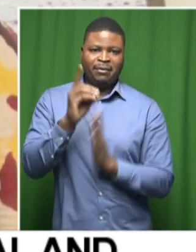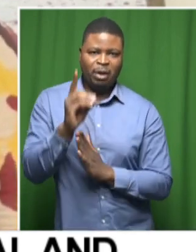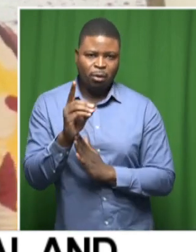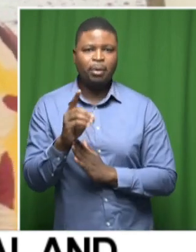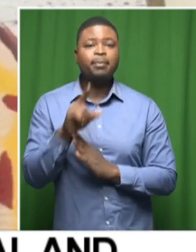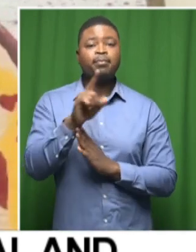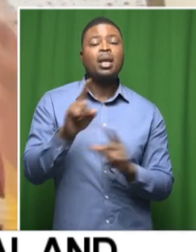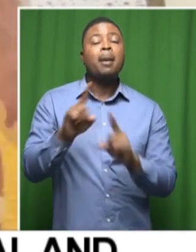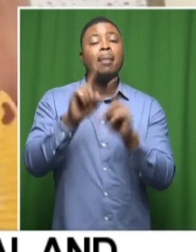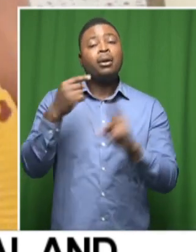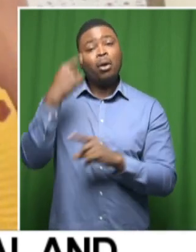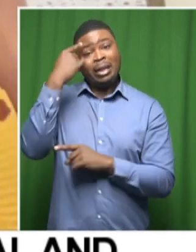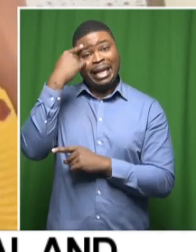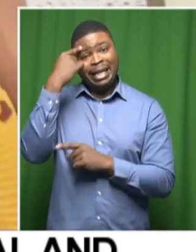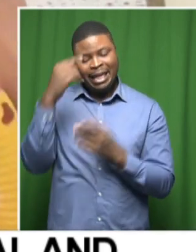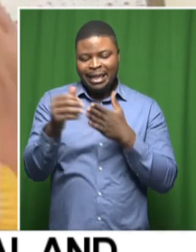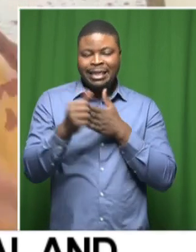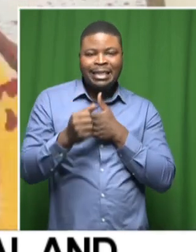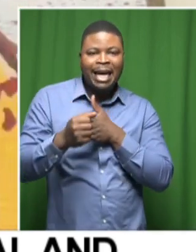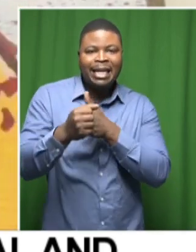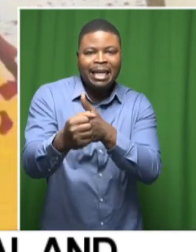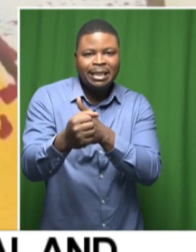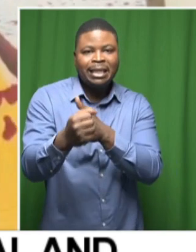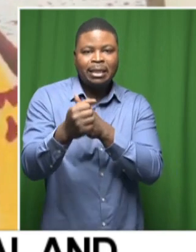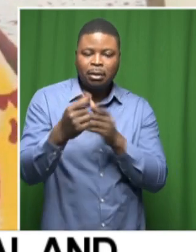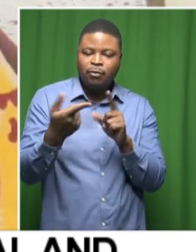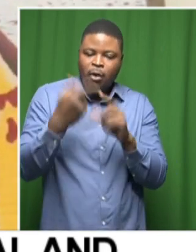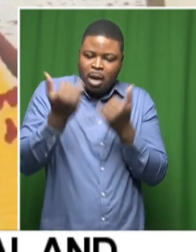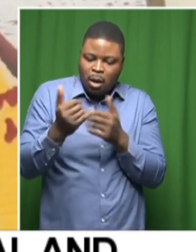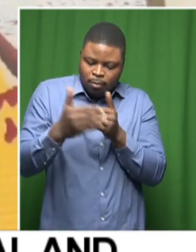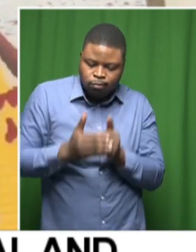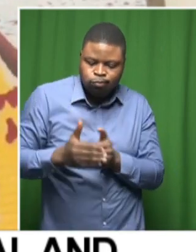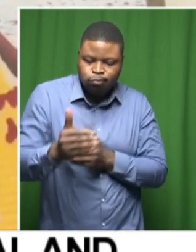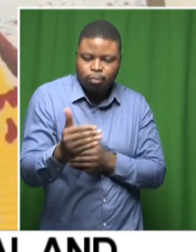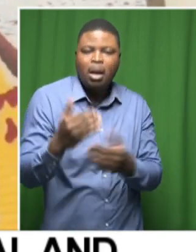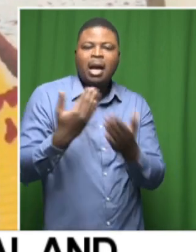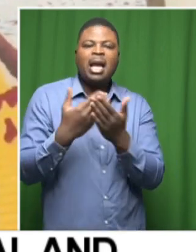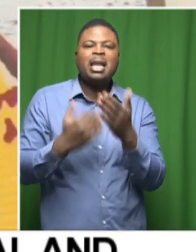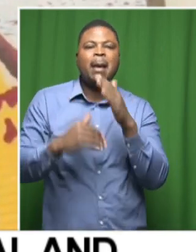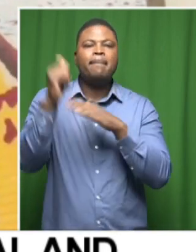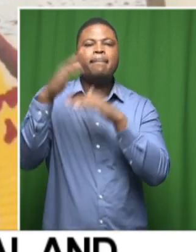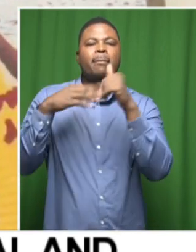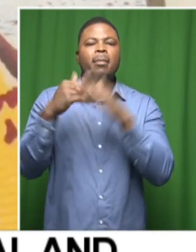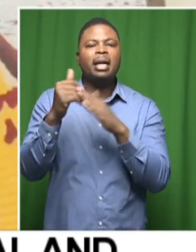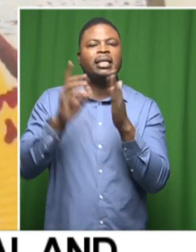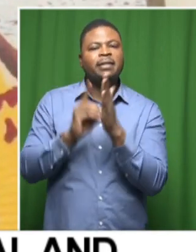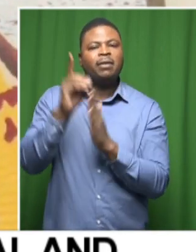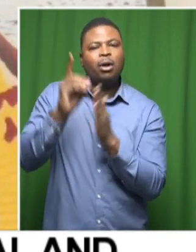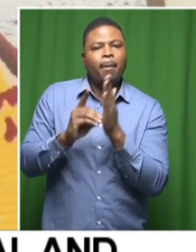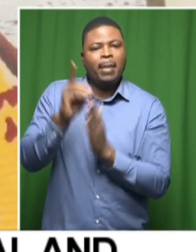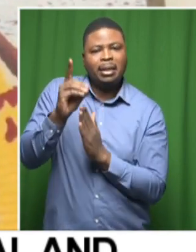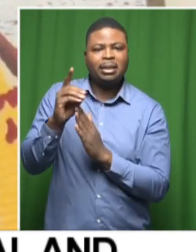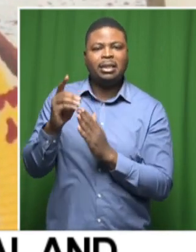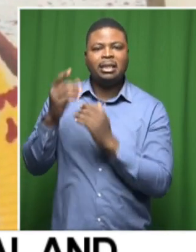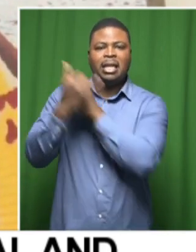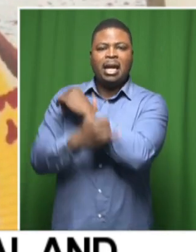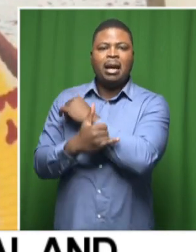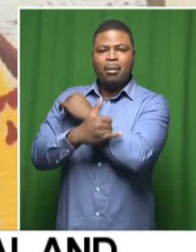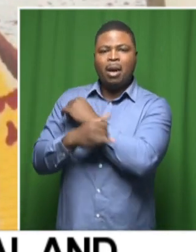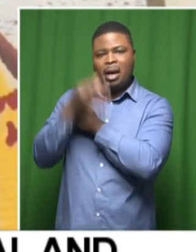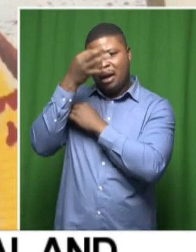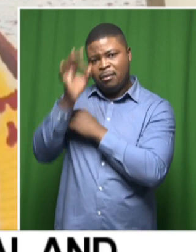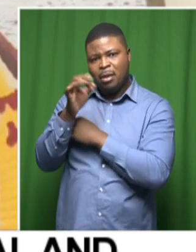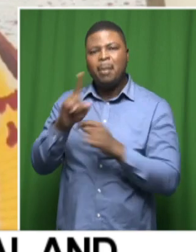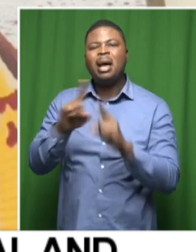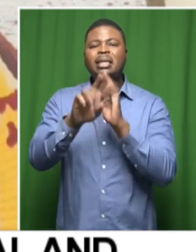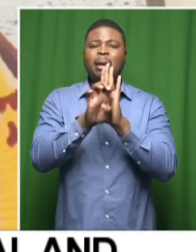What direction is needed to be taken by this country to build the so-called developmental state? I mean, if we take examples like